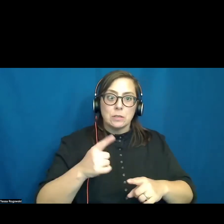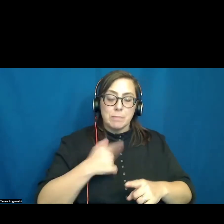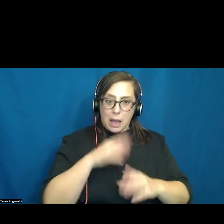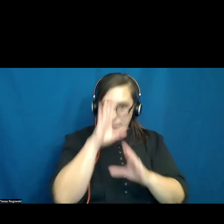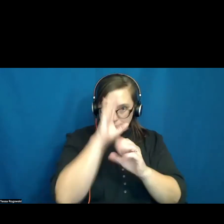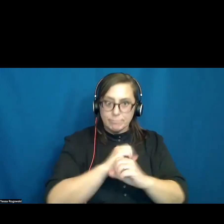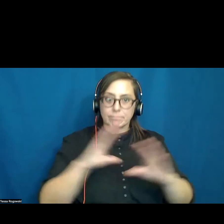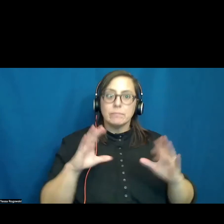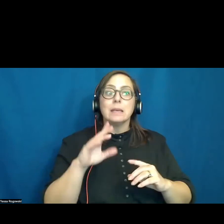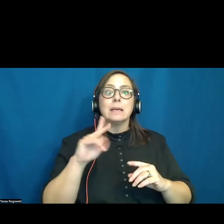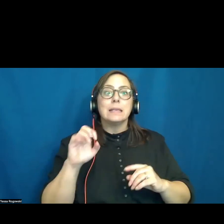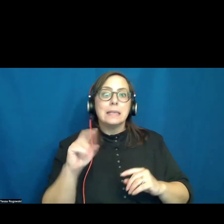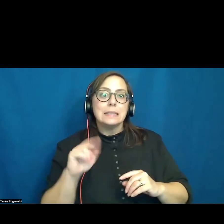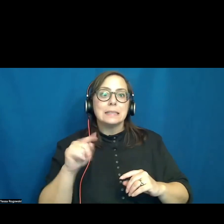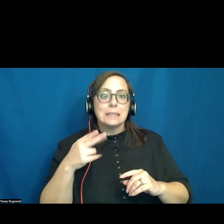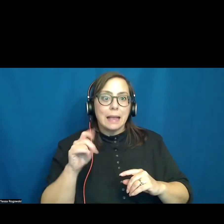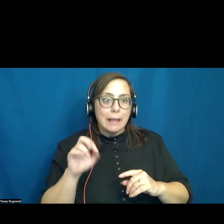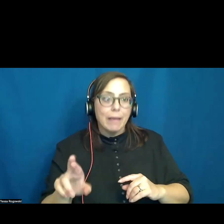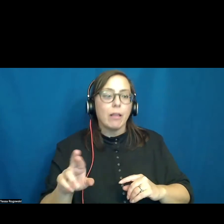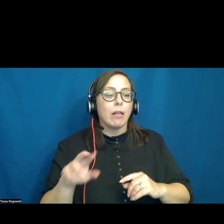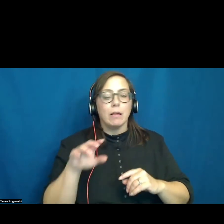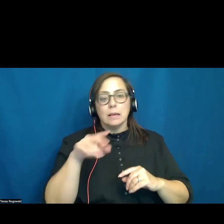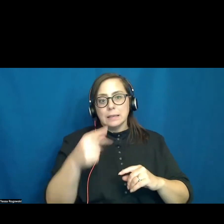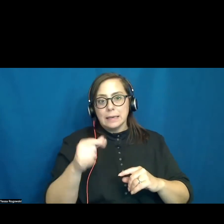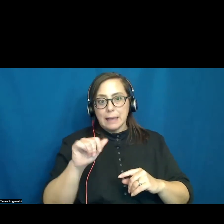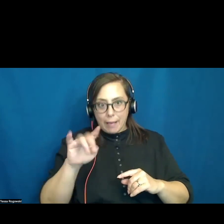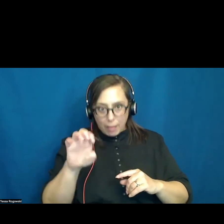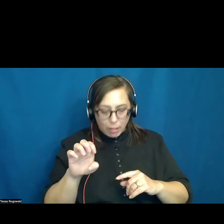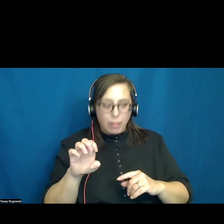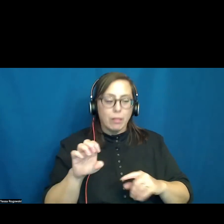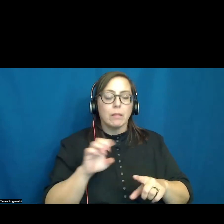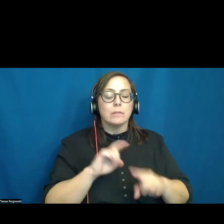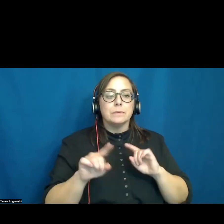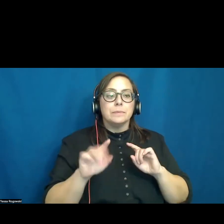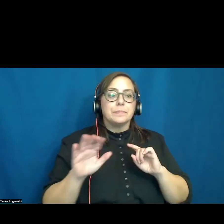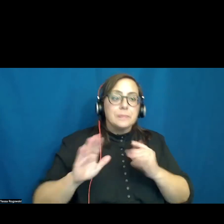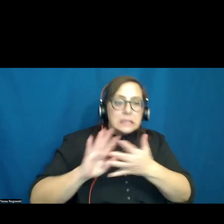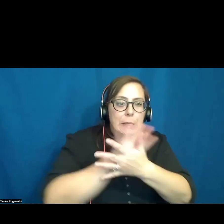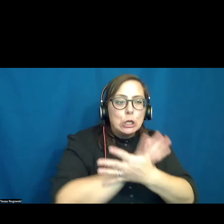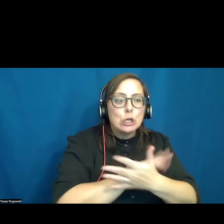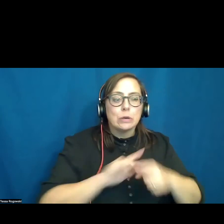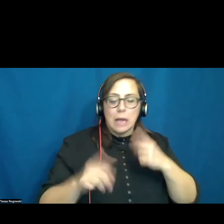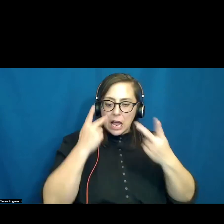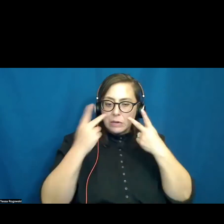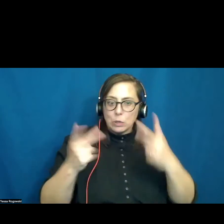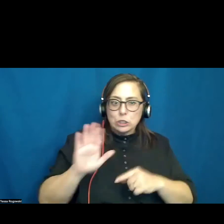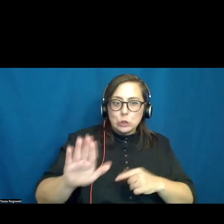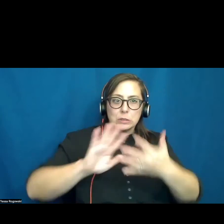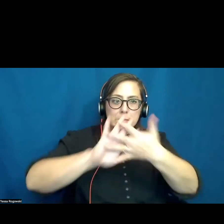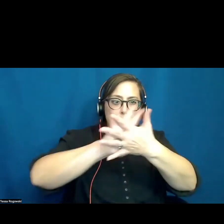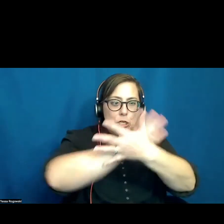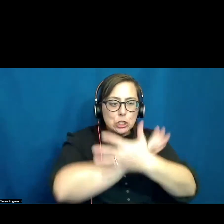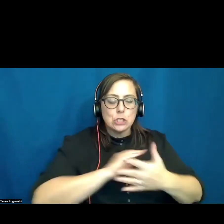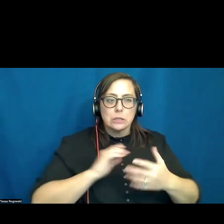Keats's nightingale flares and smears a neurological malady that dies with him. I watch you, mortal smudge. It was the contrast of your